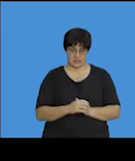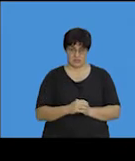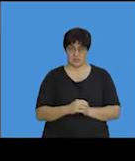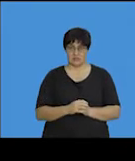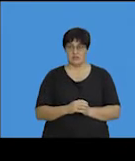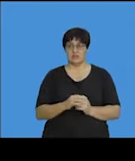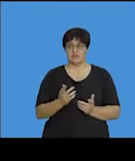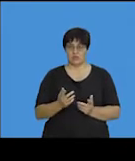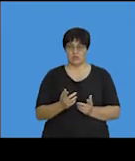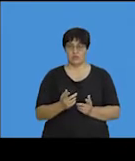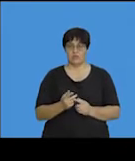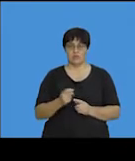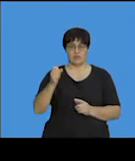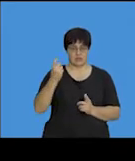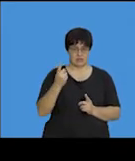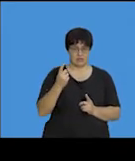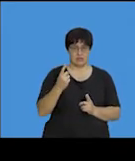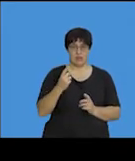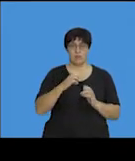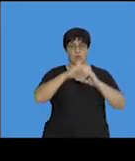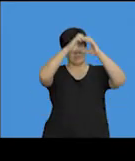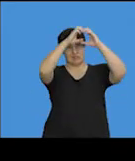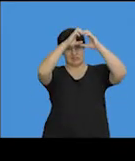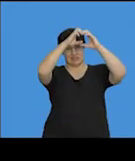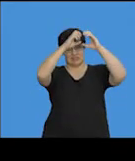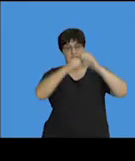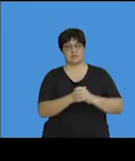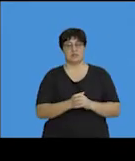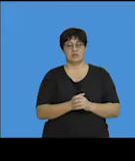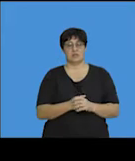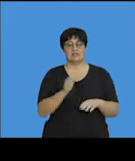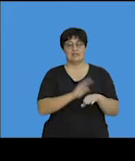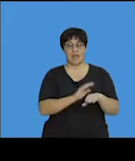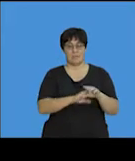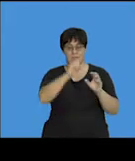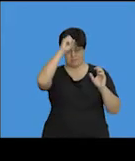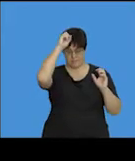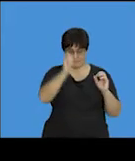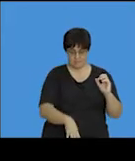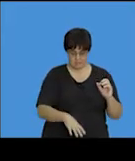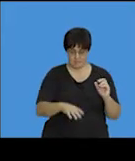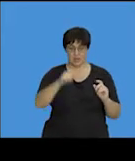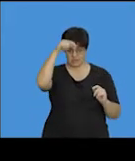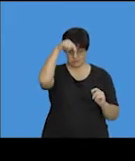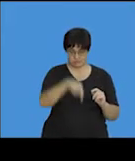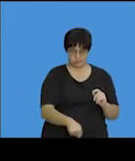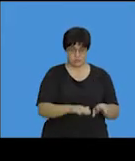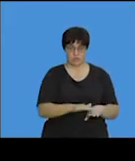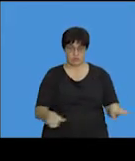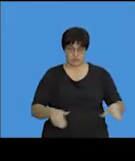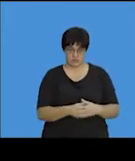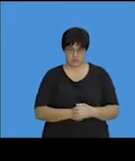height of the balloon above the ground, so that's the first question. Calculate the time it takes for the projectile to reach the